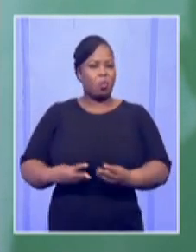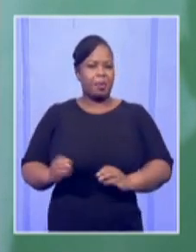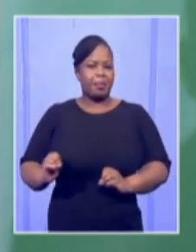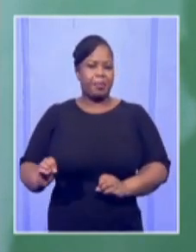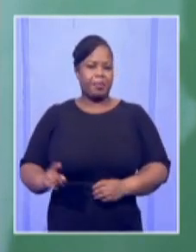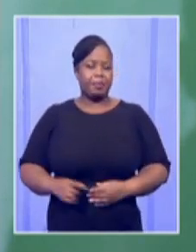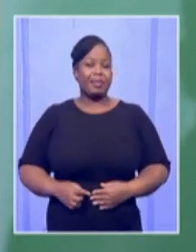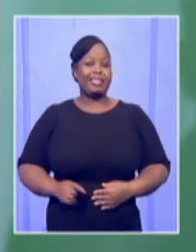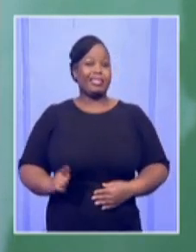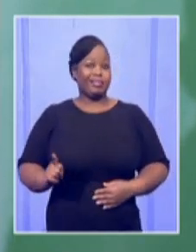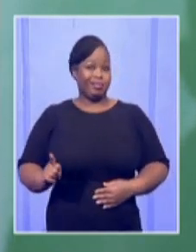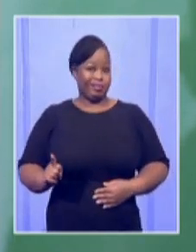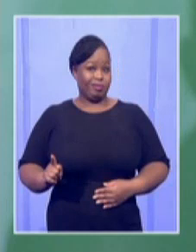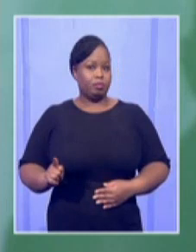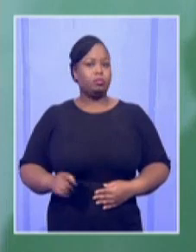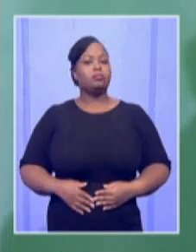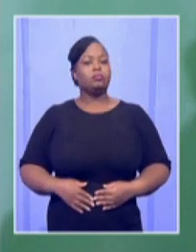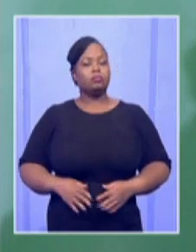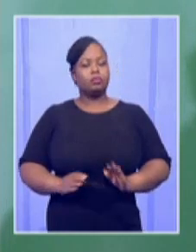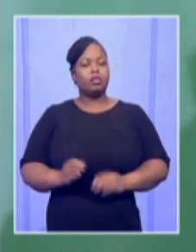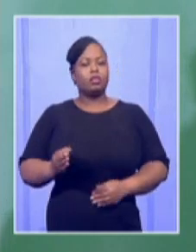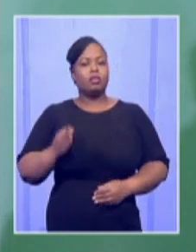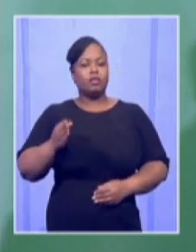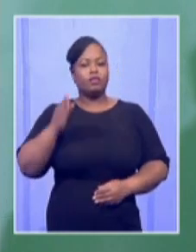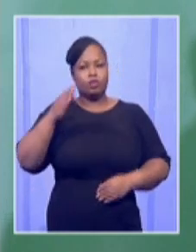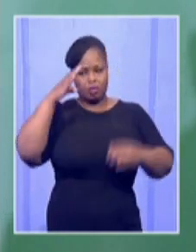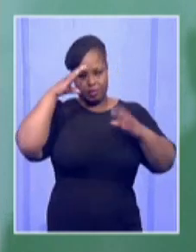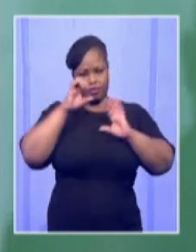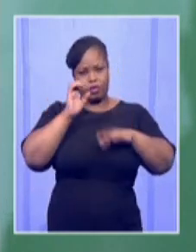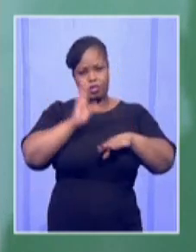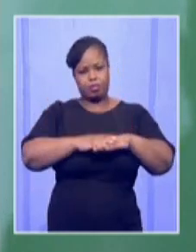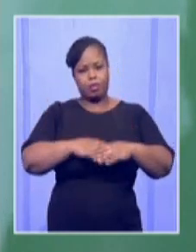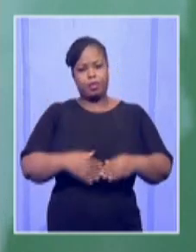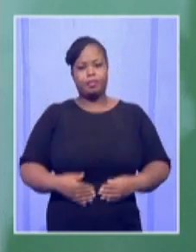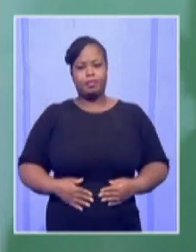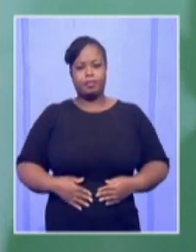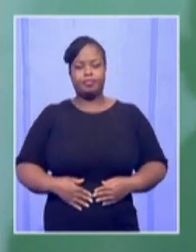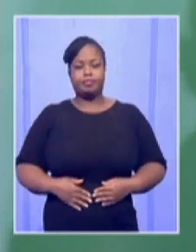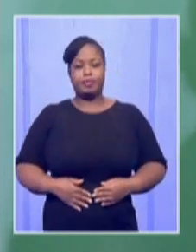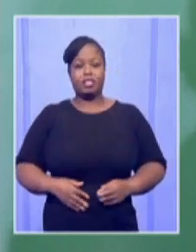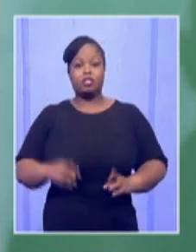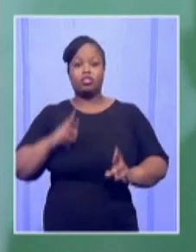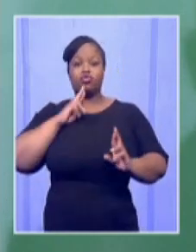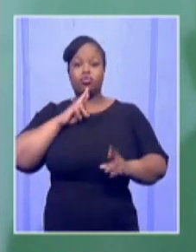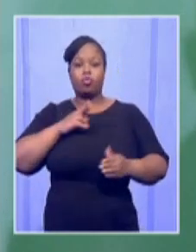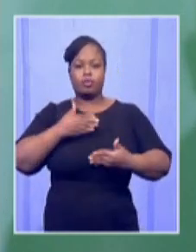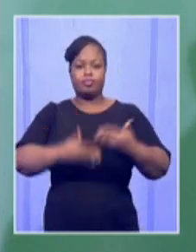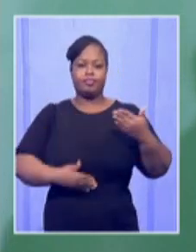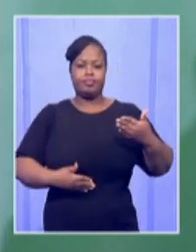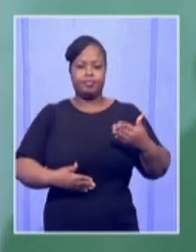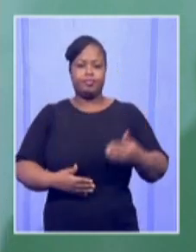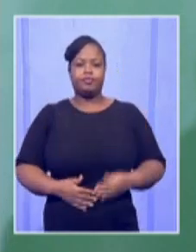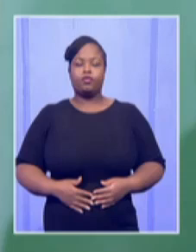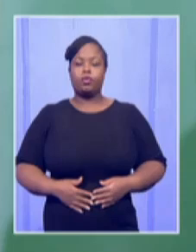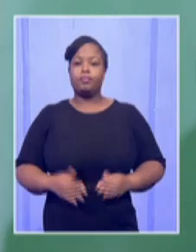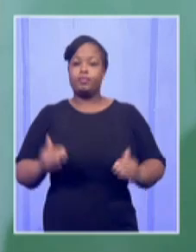area that still needs attention going forward. It comes very strongly in the report. In the space of higher